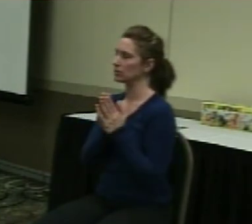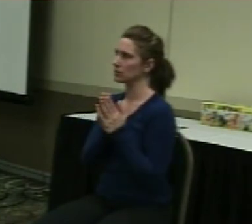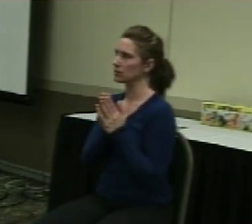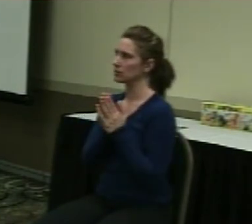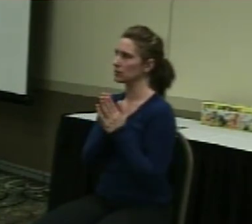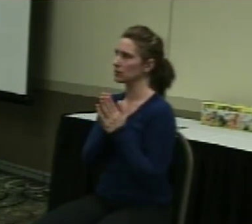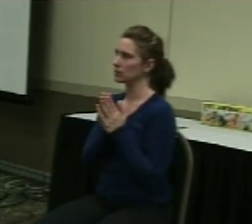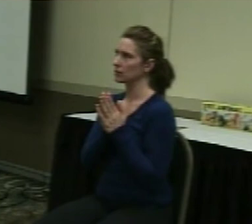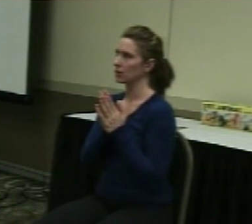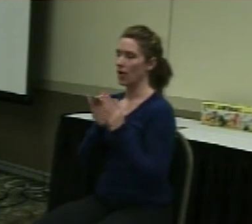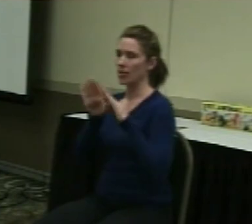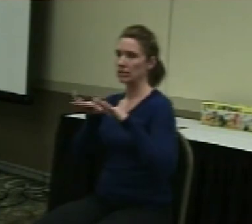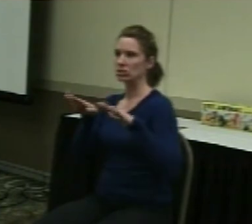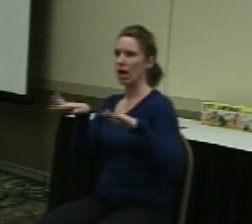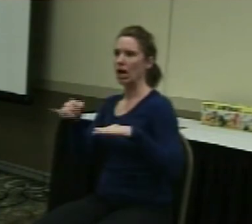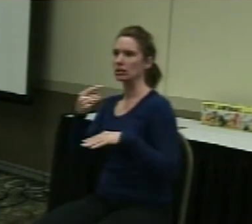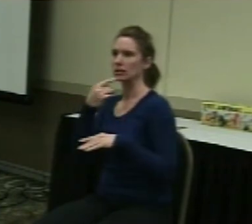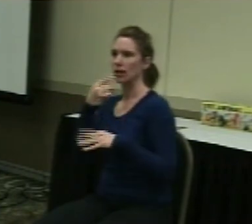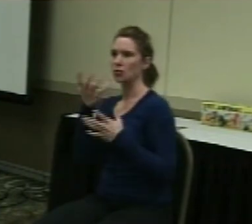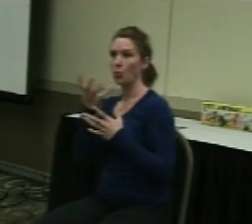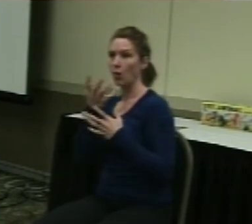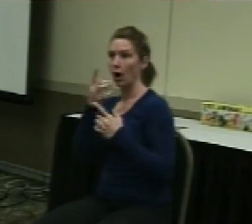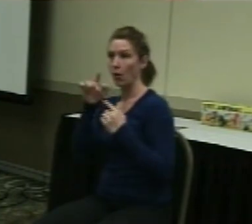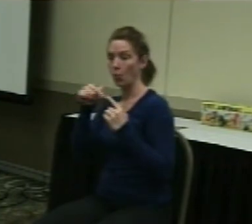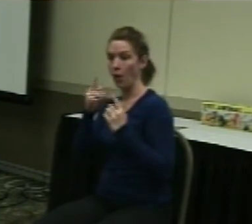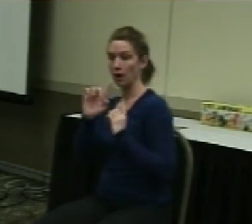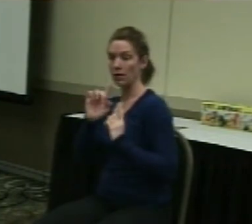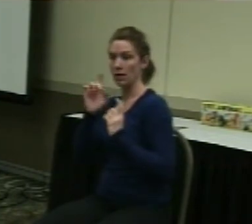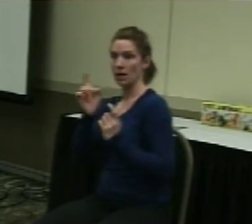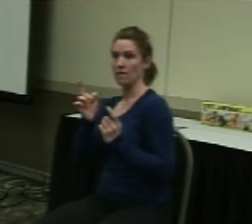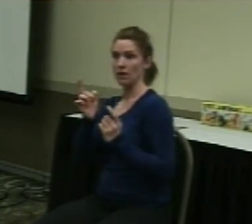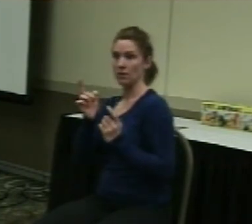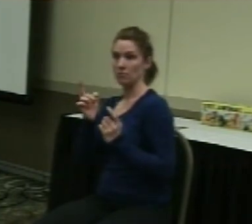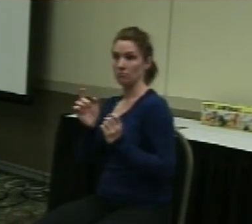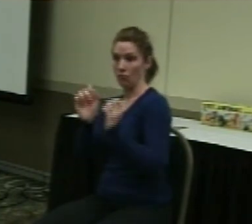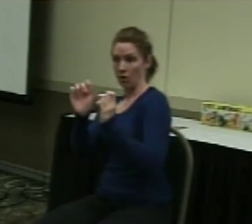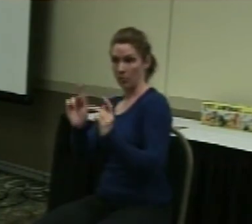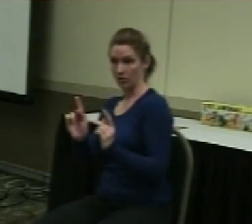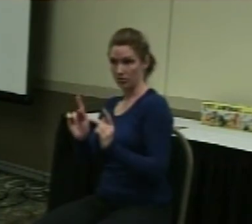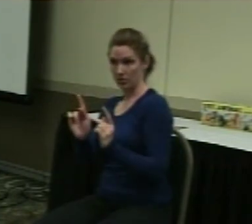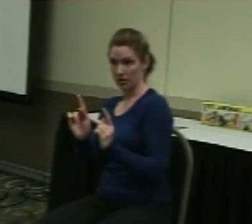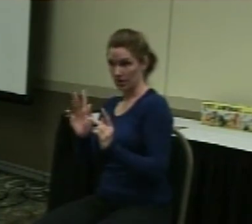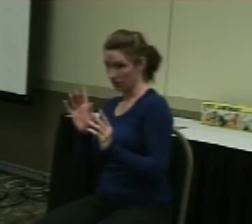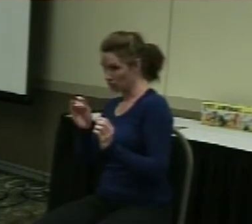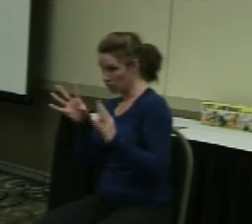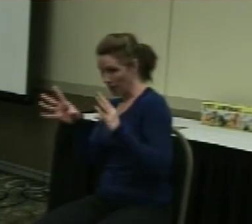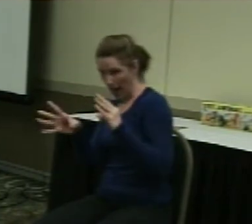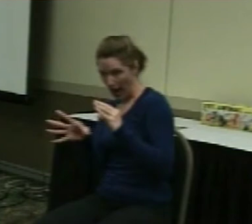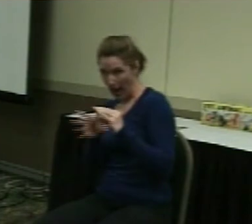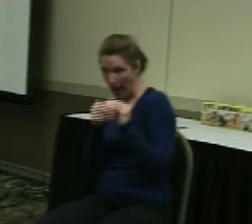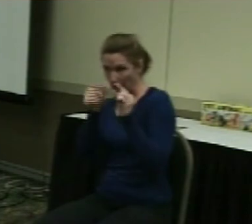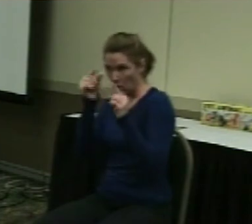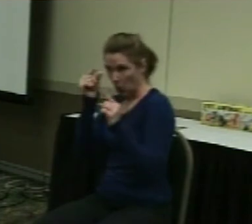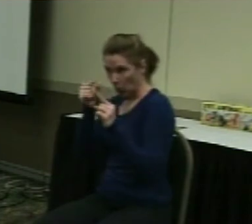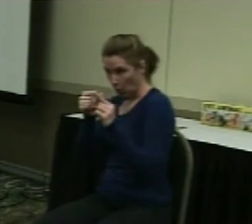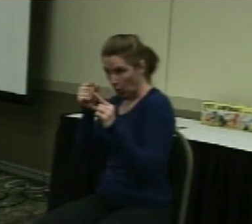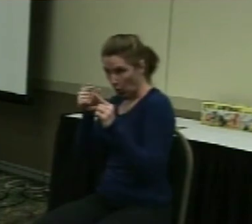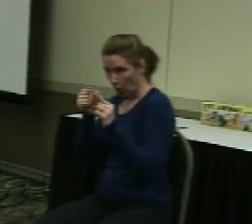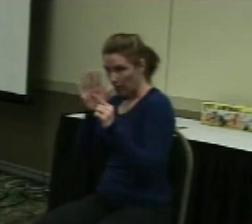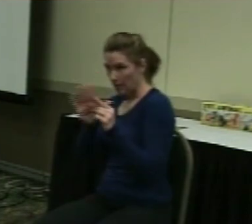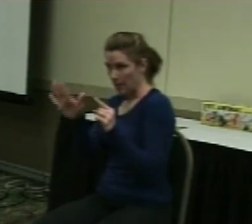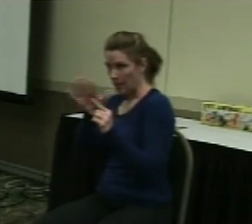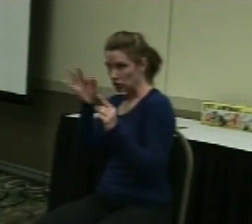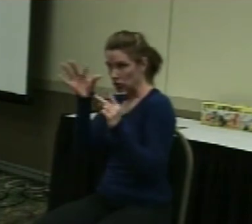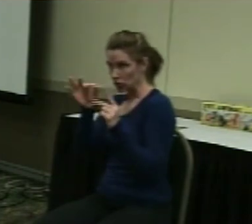child say when they're given a chance to put a word in that might be their choice of